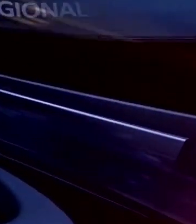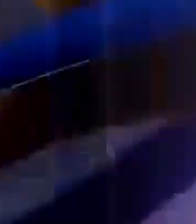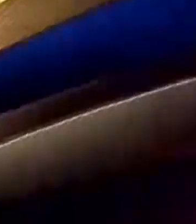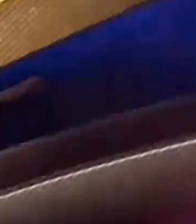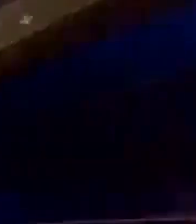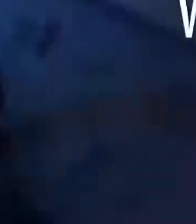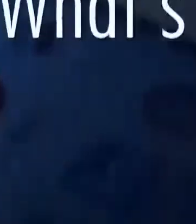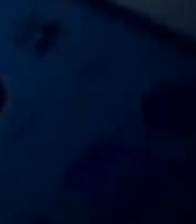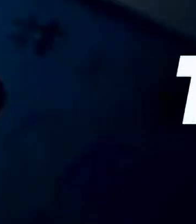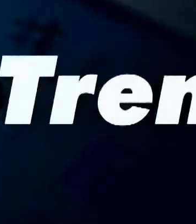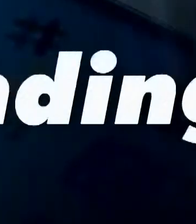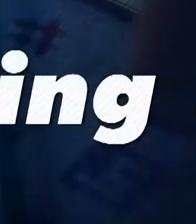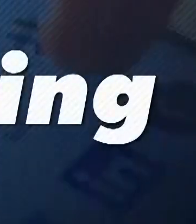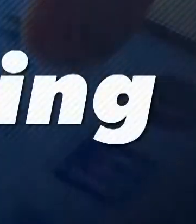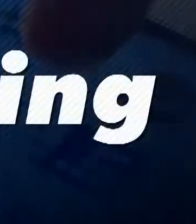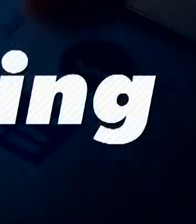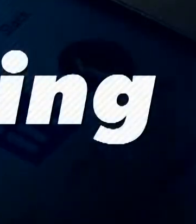family.